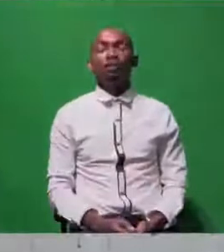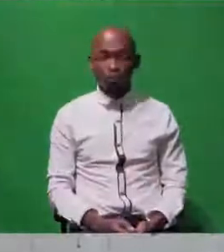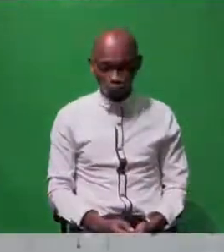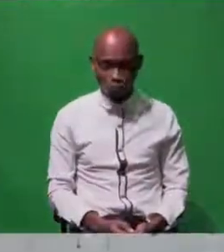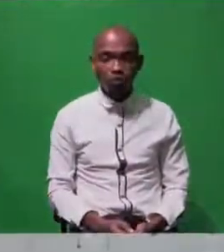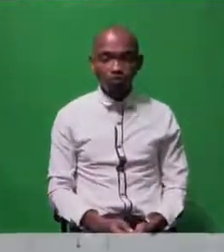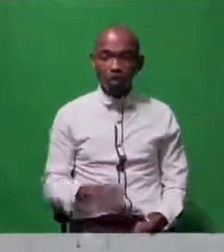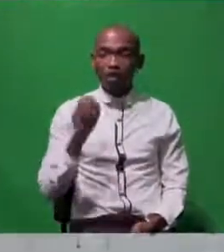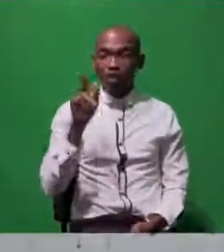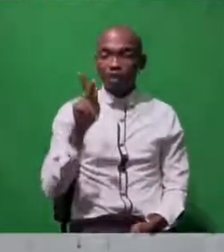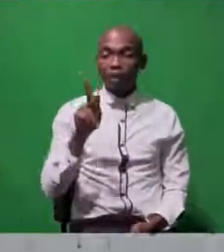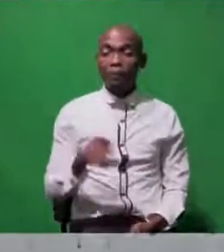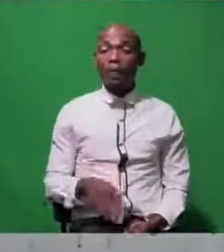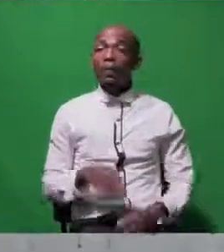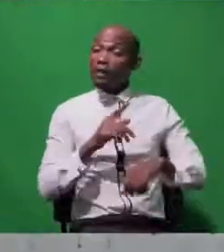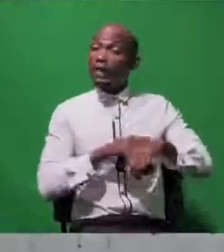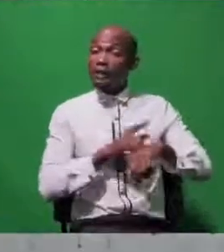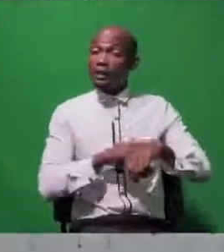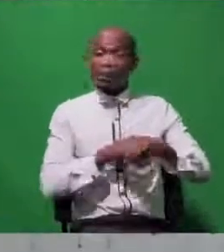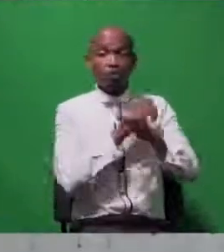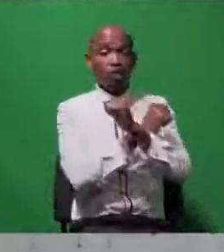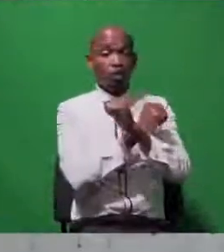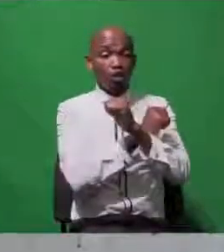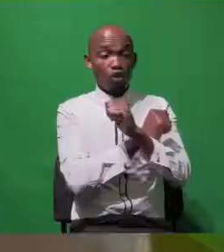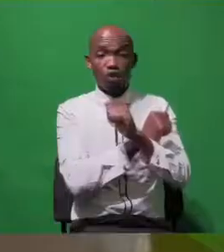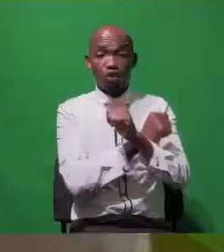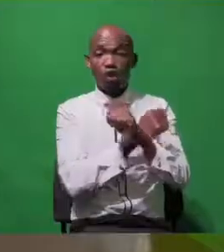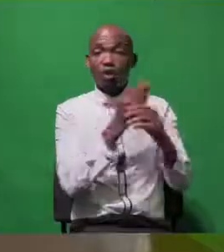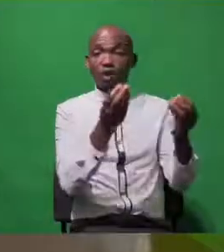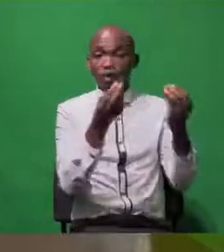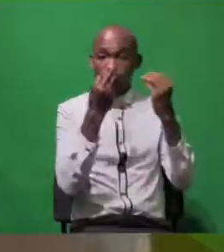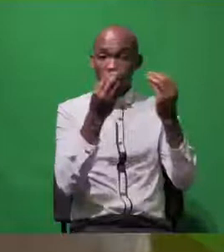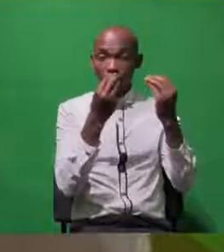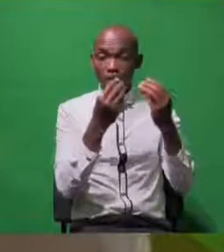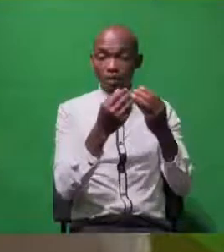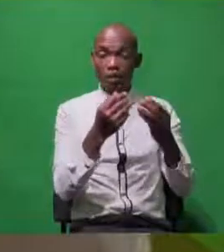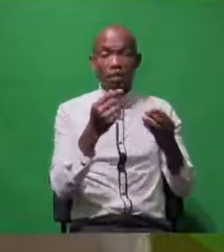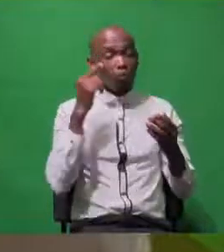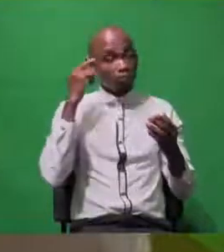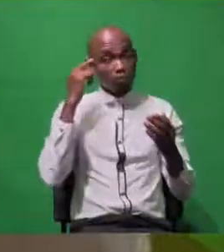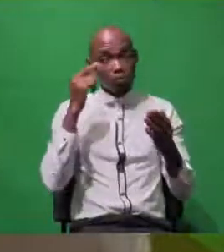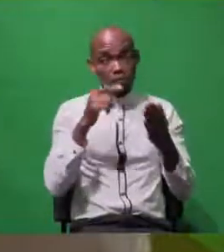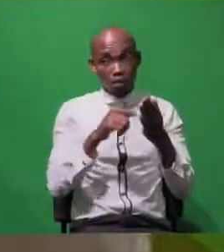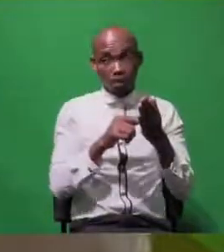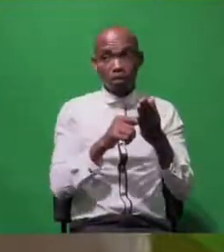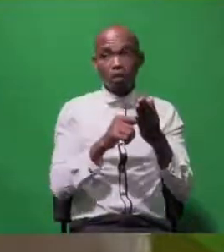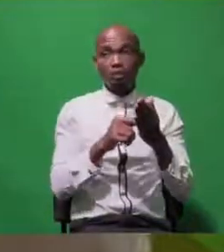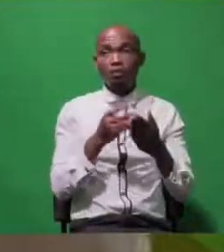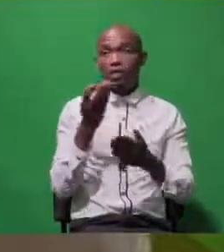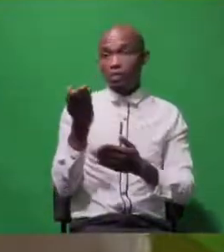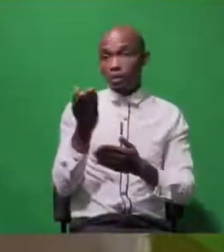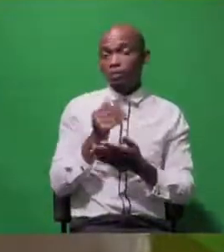Yes. The term colonial education can be defined as